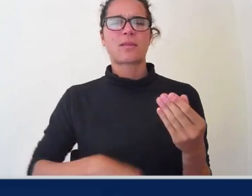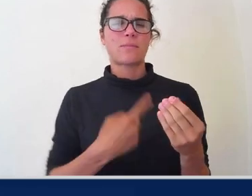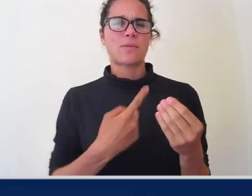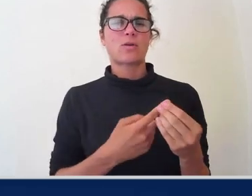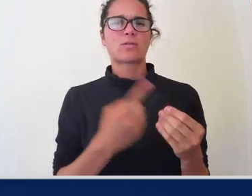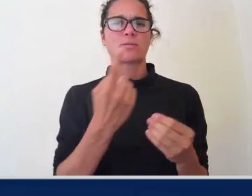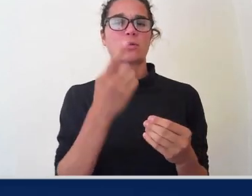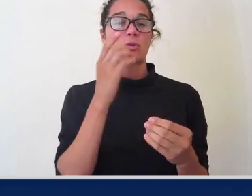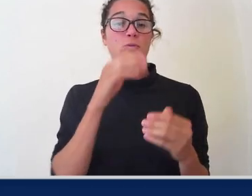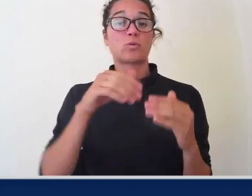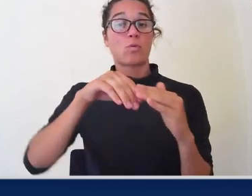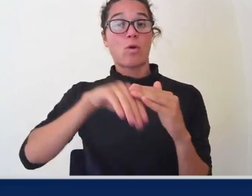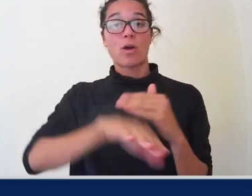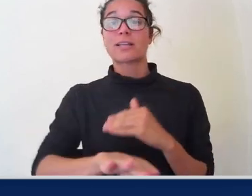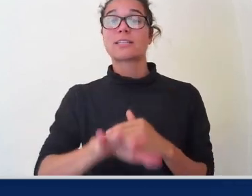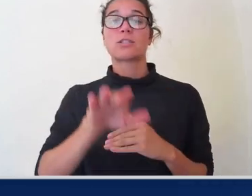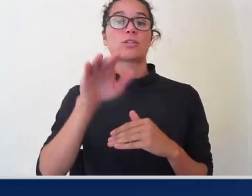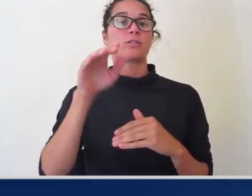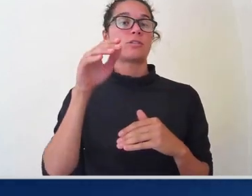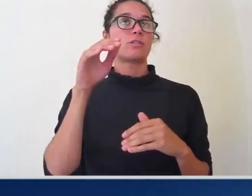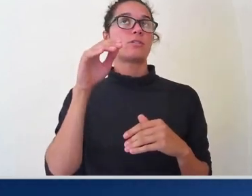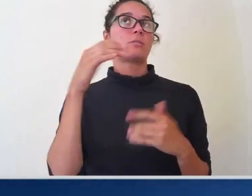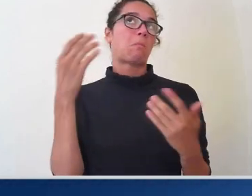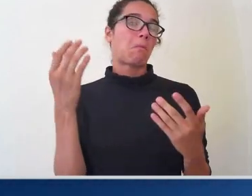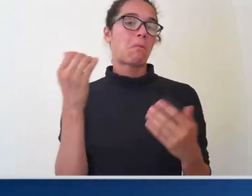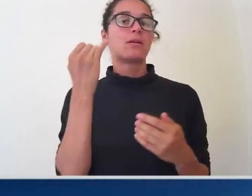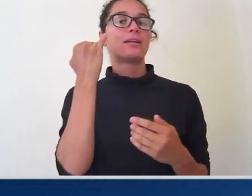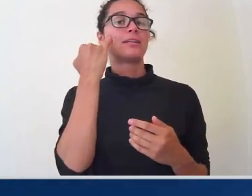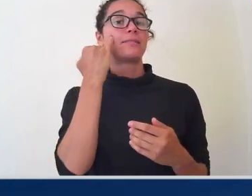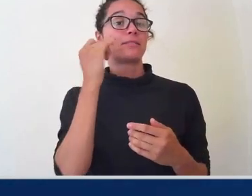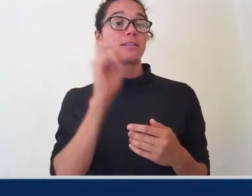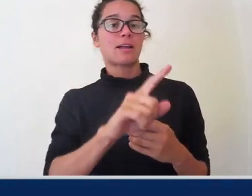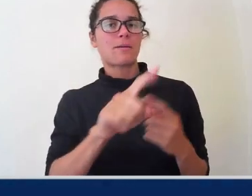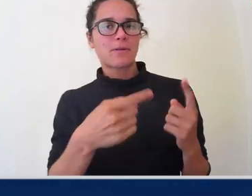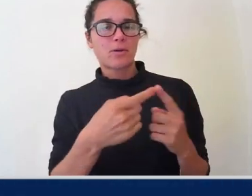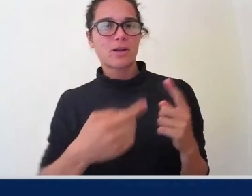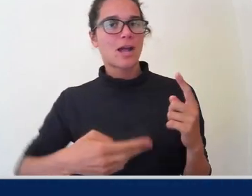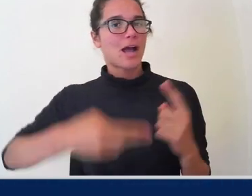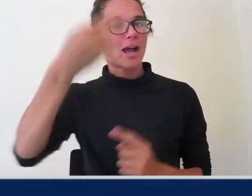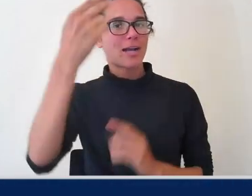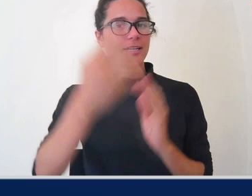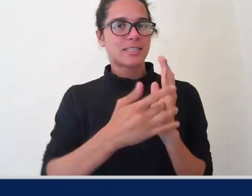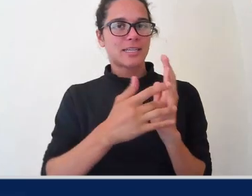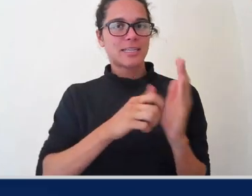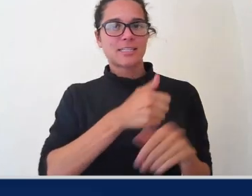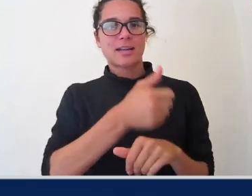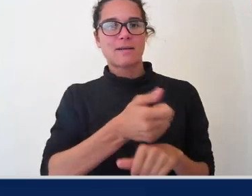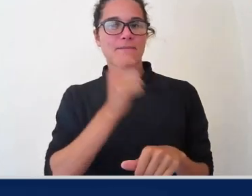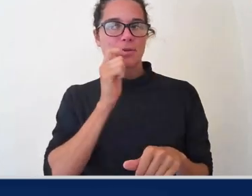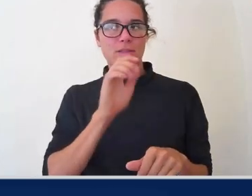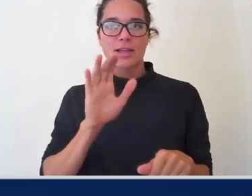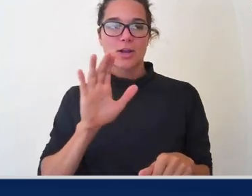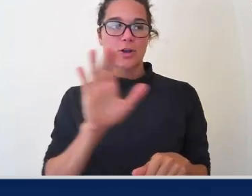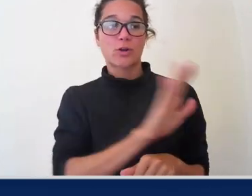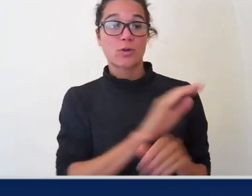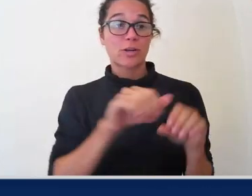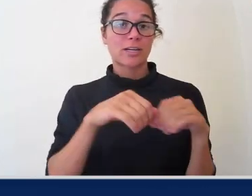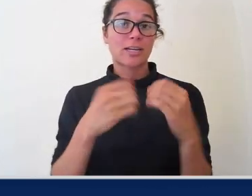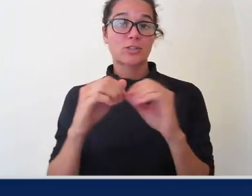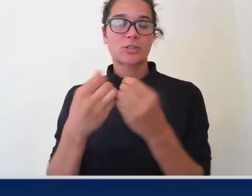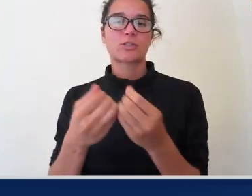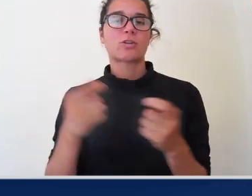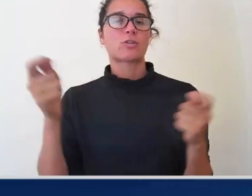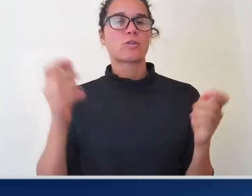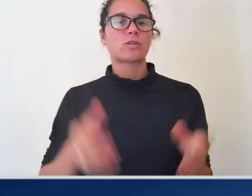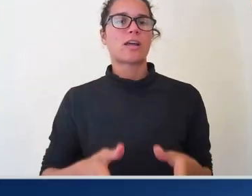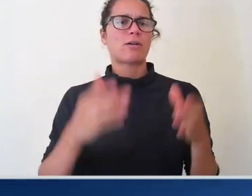AWS hygiene set up for the first time, and they're coming across organizations and Control Tower. Mm-hmm. What do you tell people like